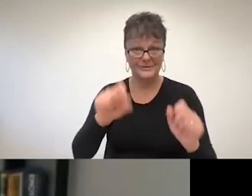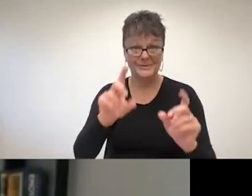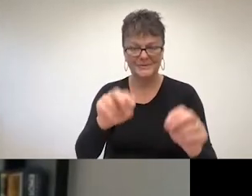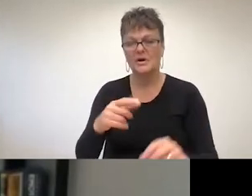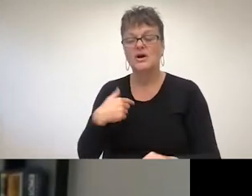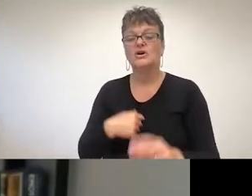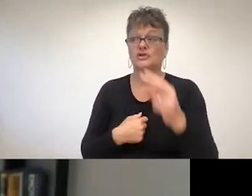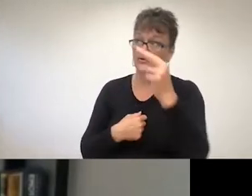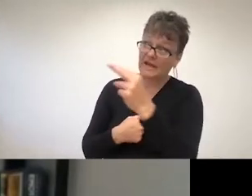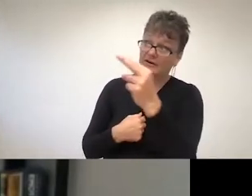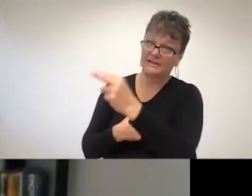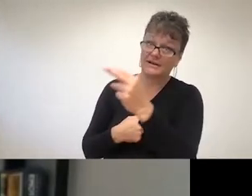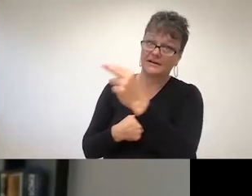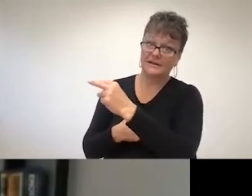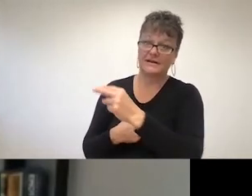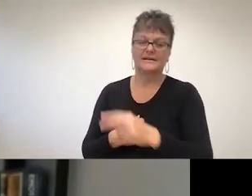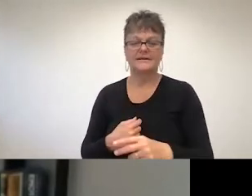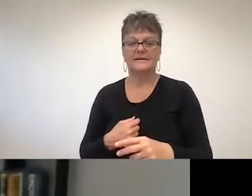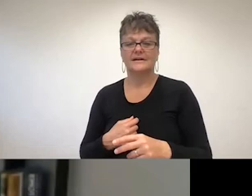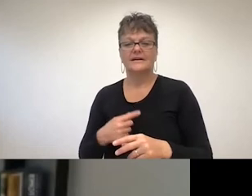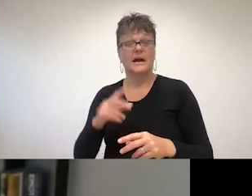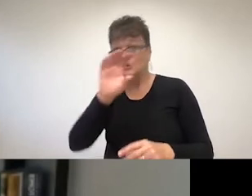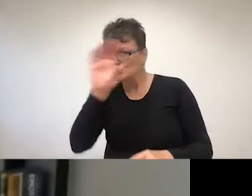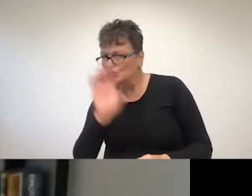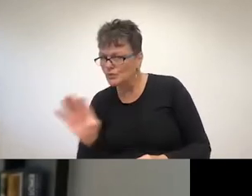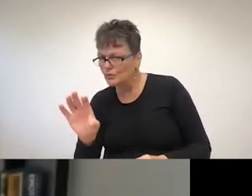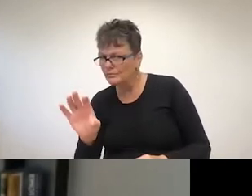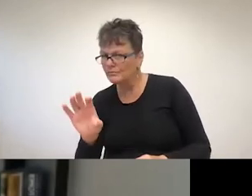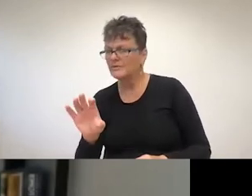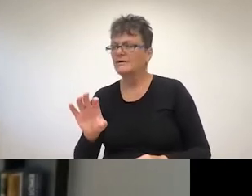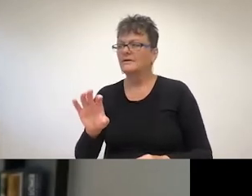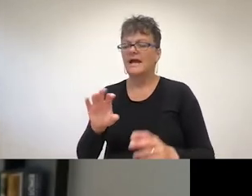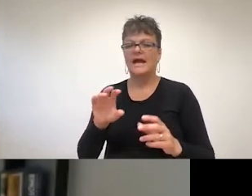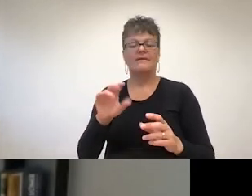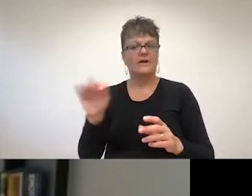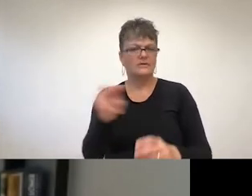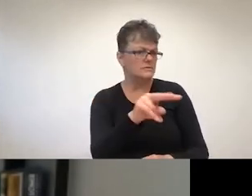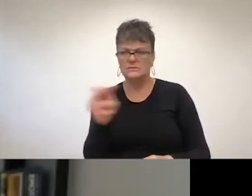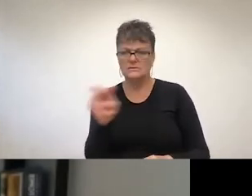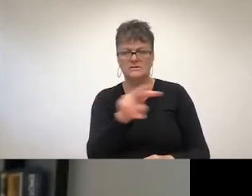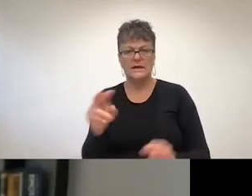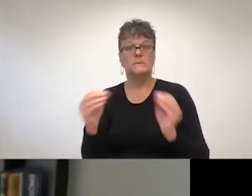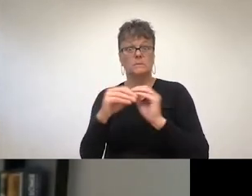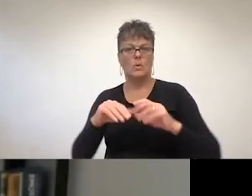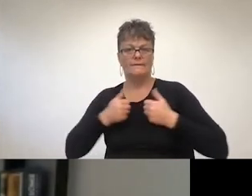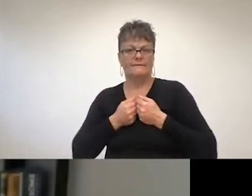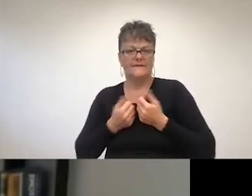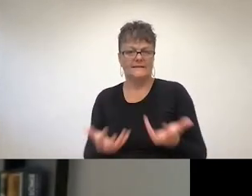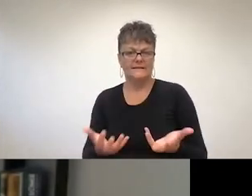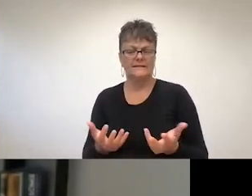staring at slides in Zoom is even more fatiguing than just being in Zoom. So if you are teaching in Zoom or anything like that, I encourage you to